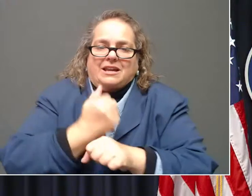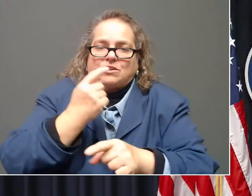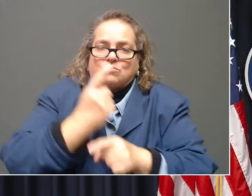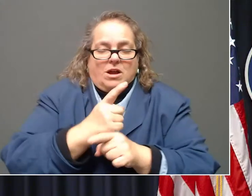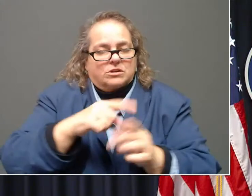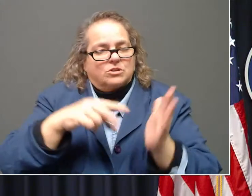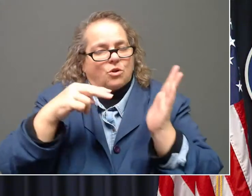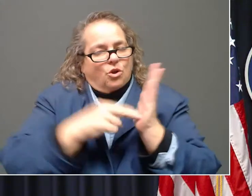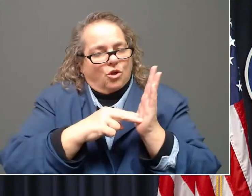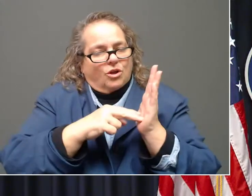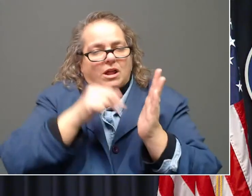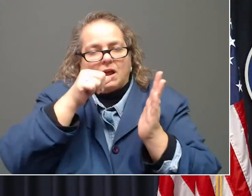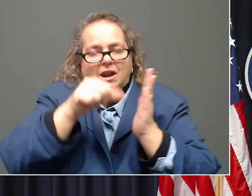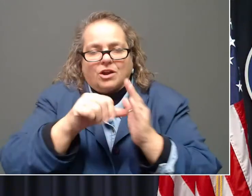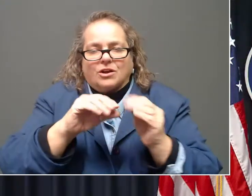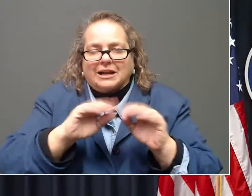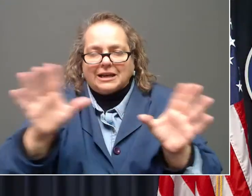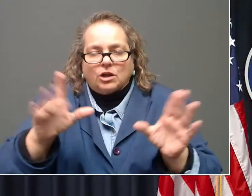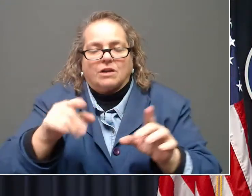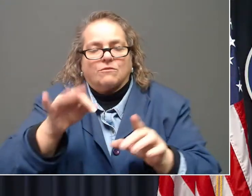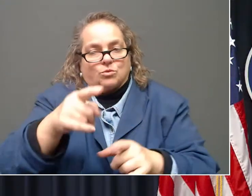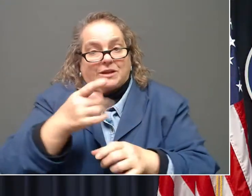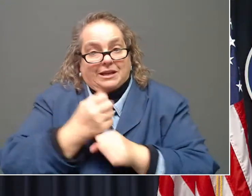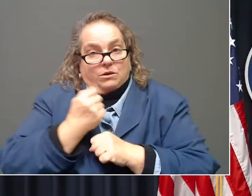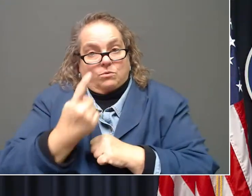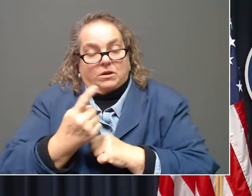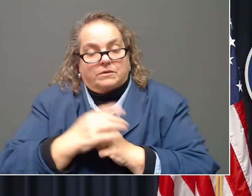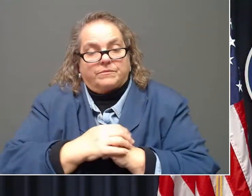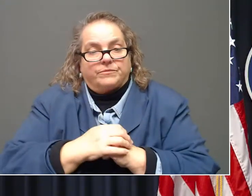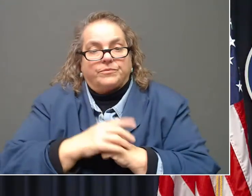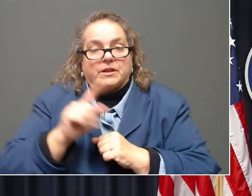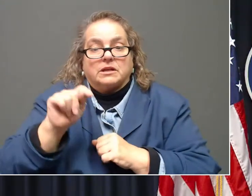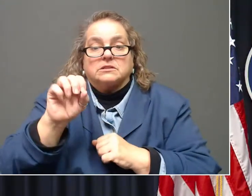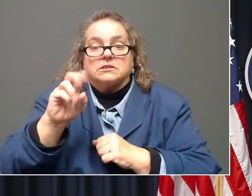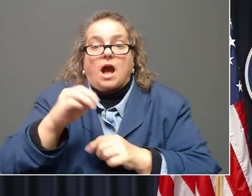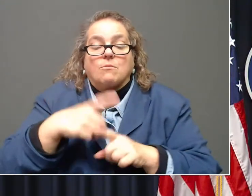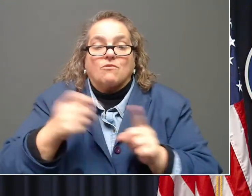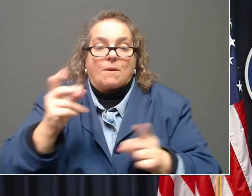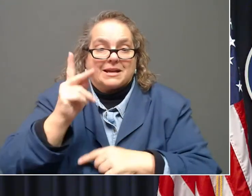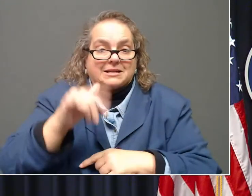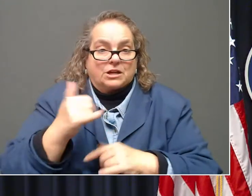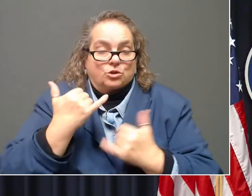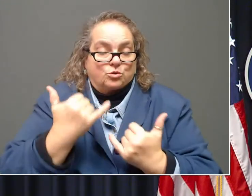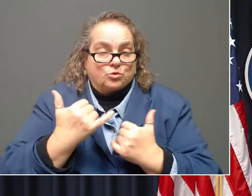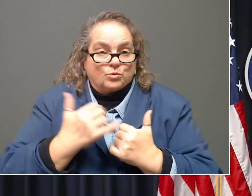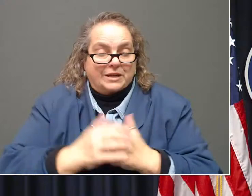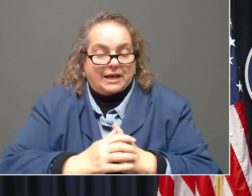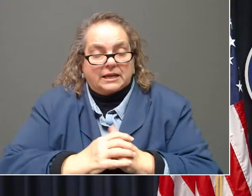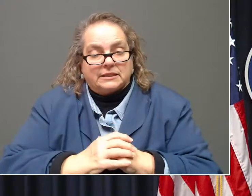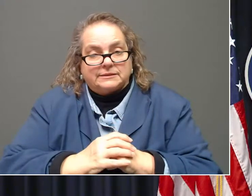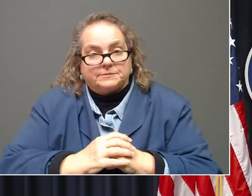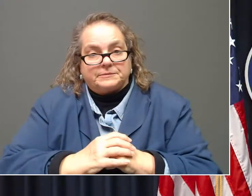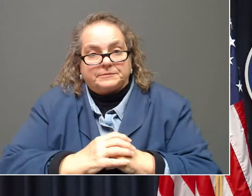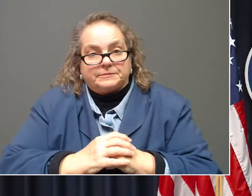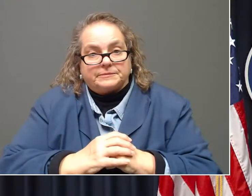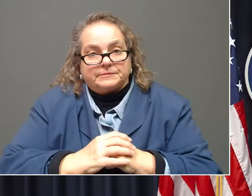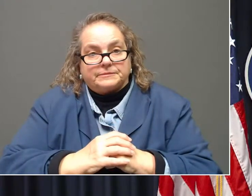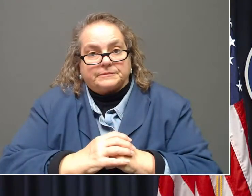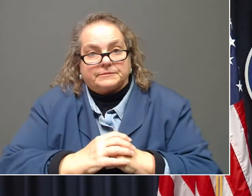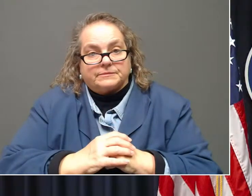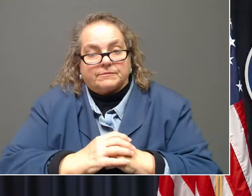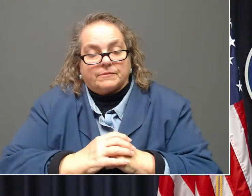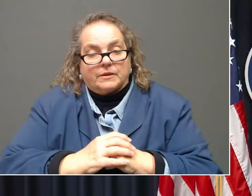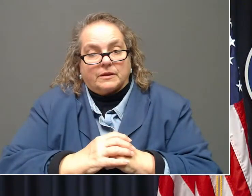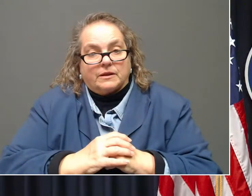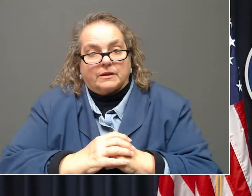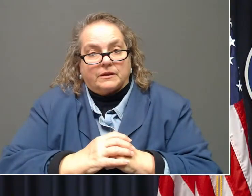claim and it's an identity issue, spend time trying to contact somebody that hadn't been answering for months and doesn't exist,